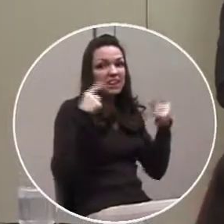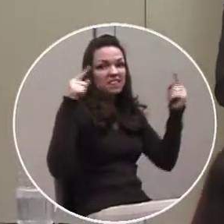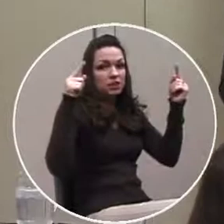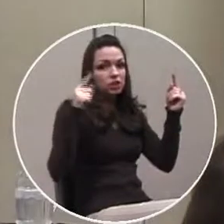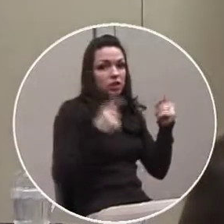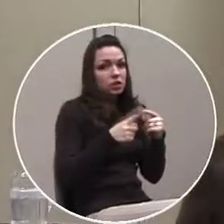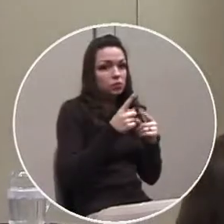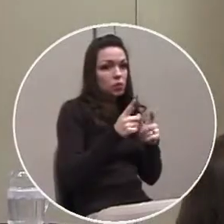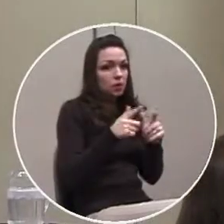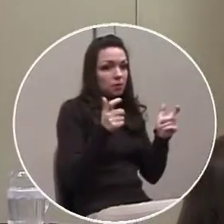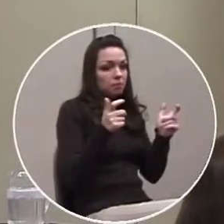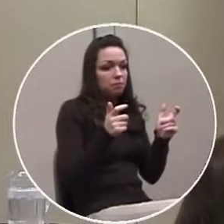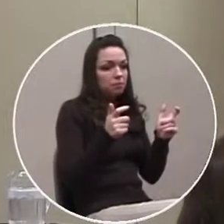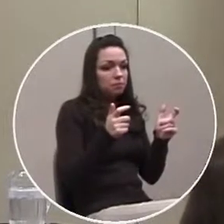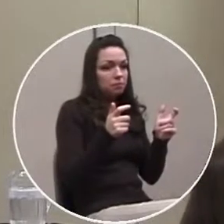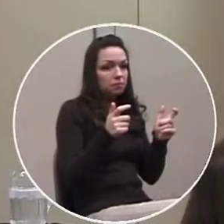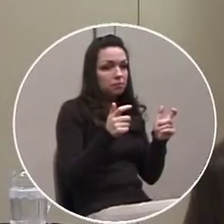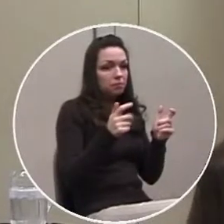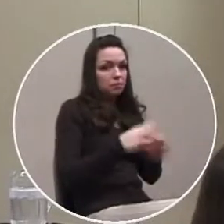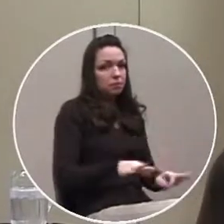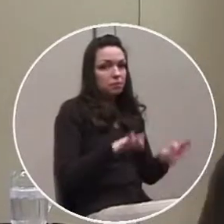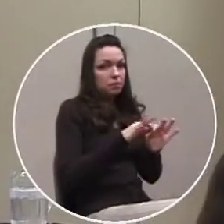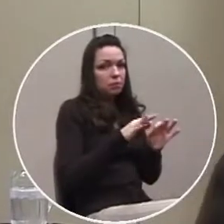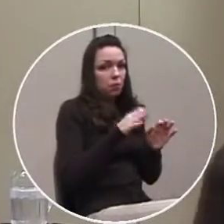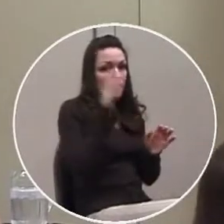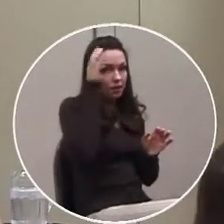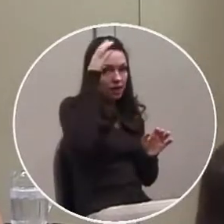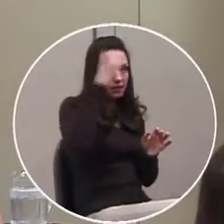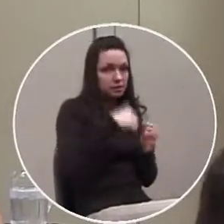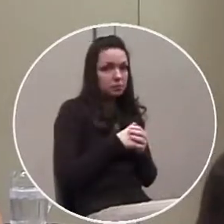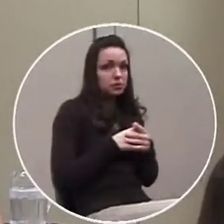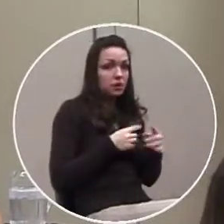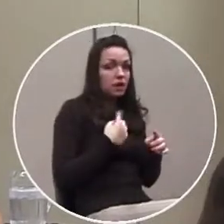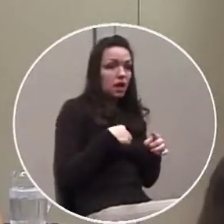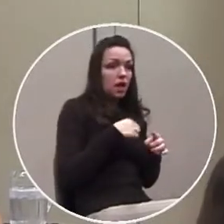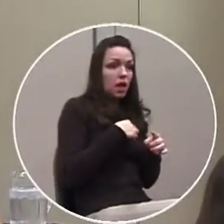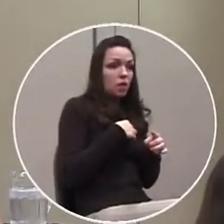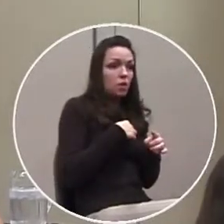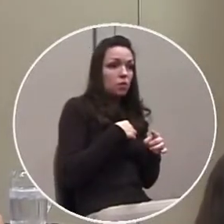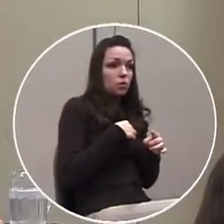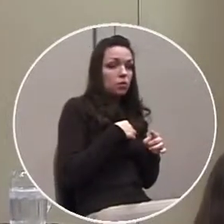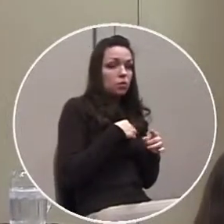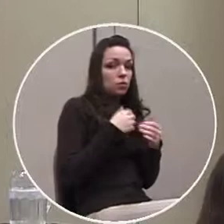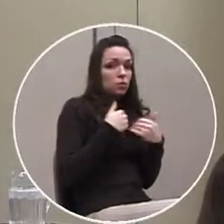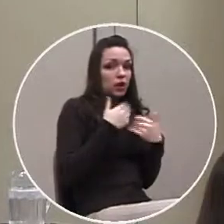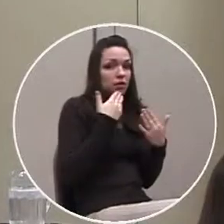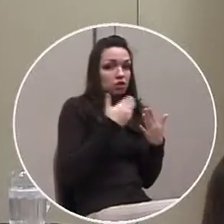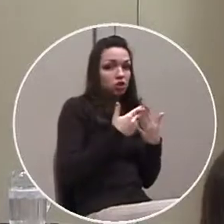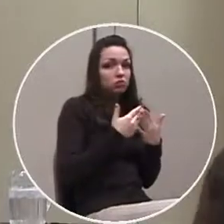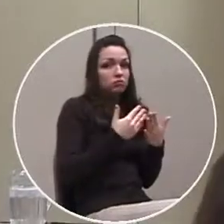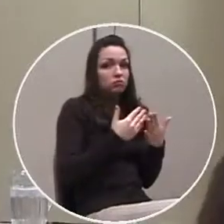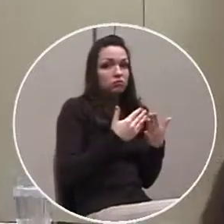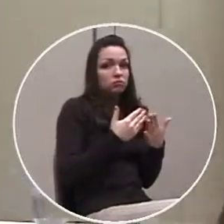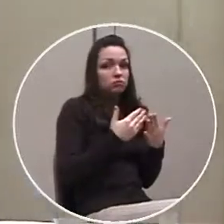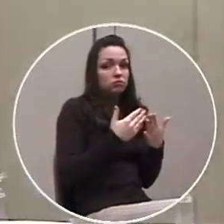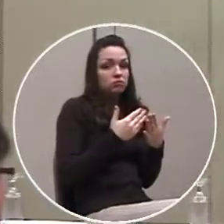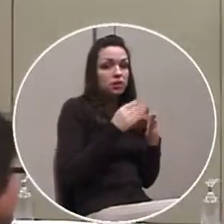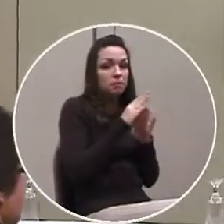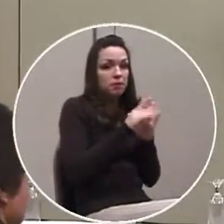once we had that piece, it was easier to go and do our hypothesis statements. We had the answers. Excellent, good. What else?